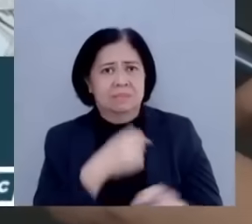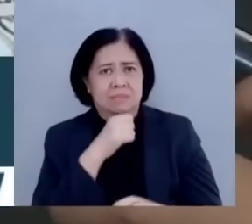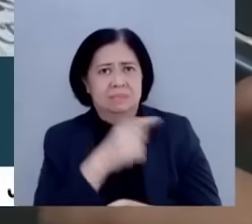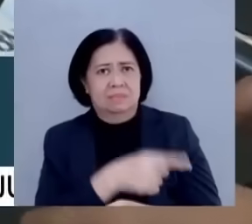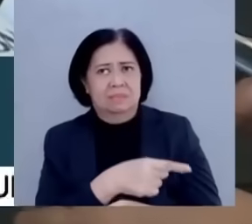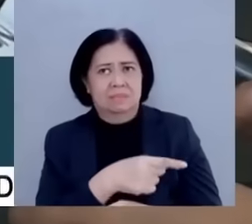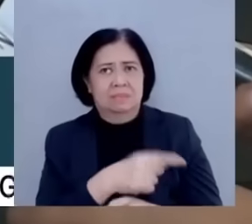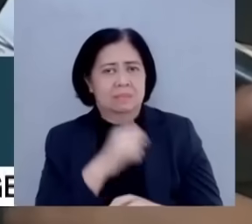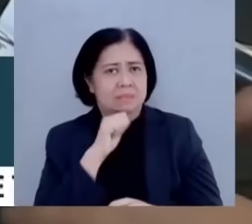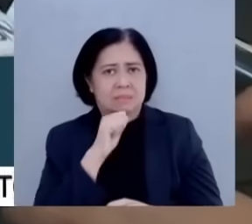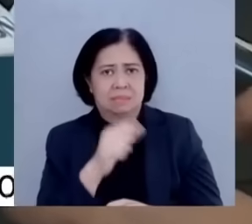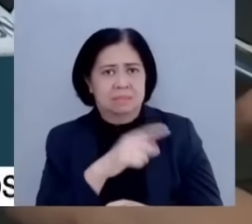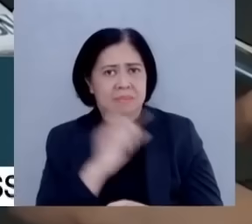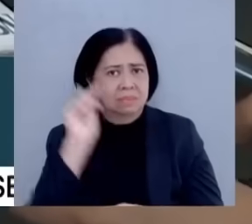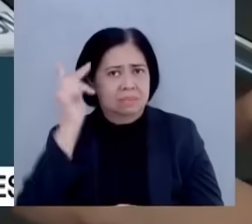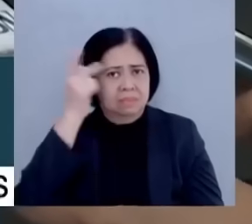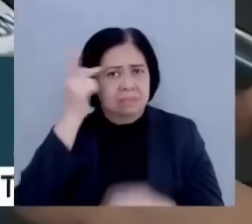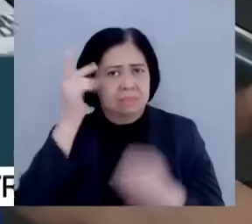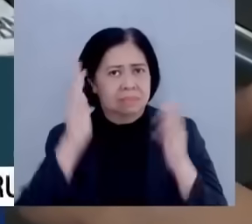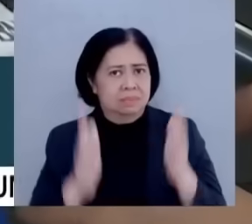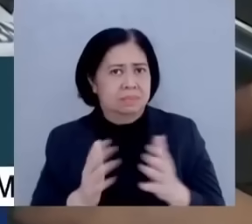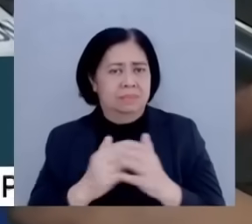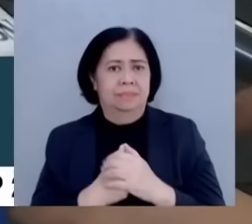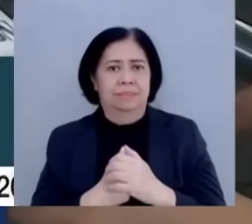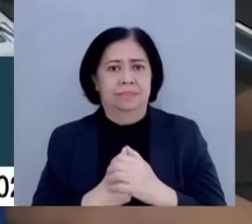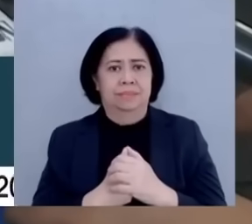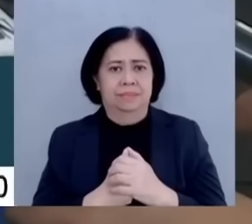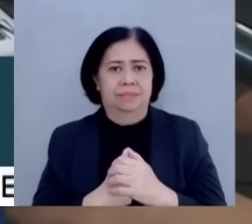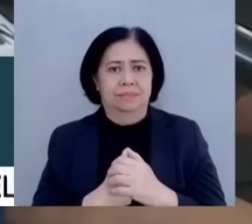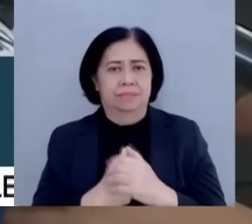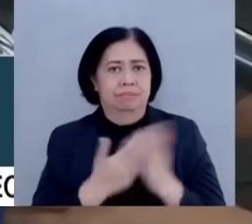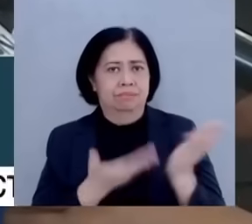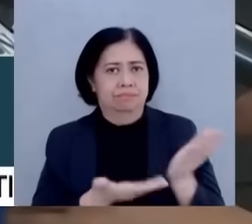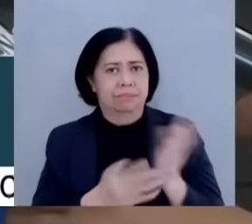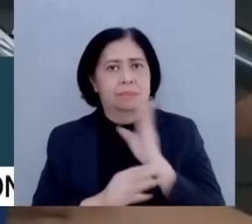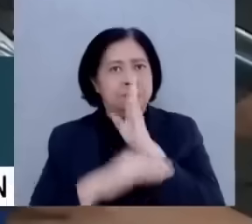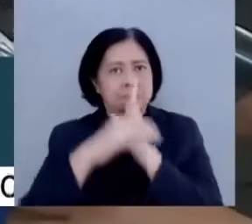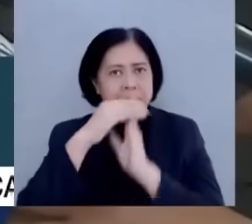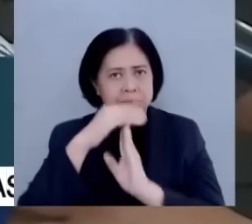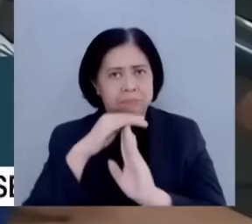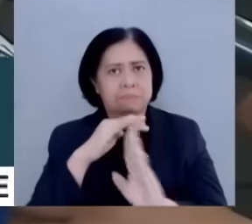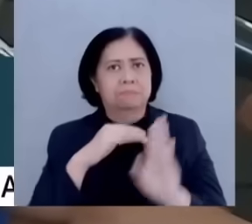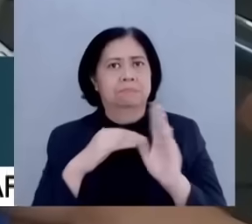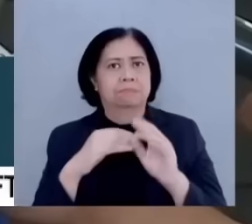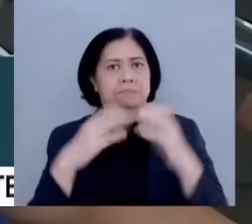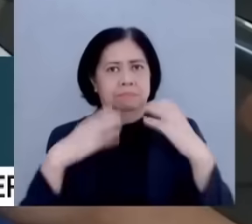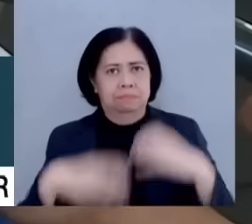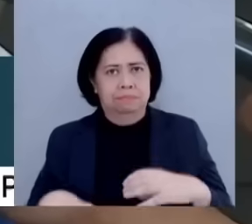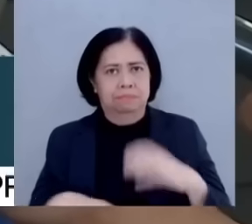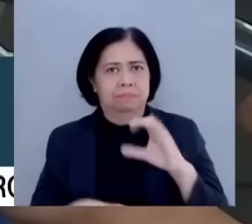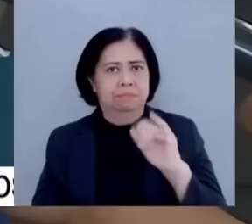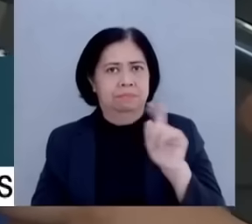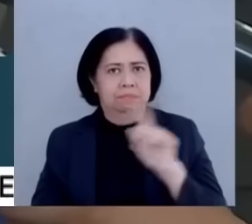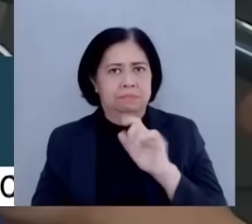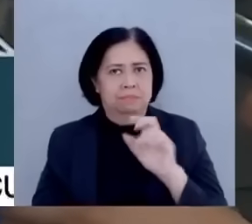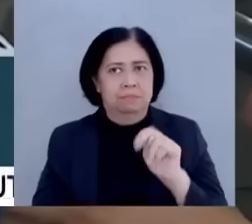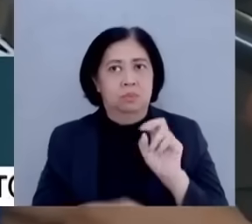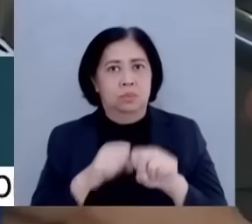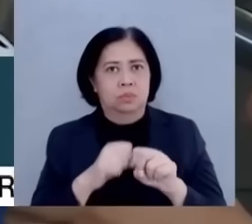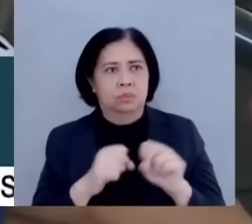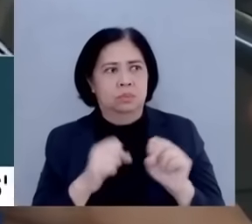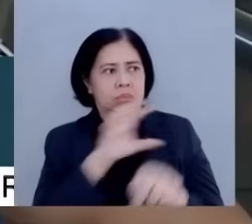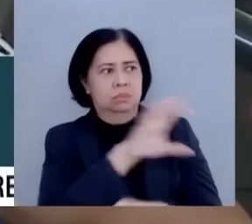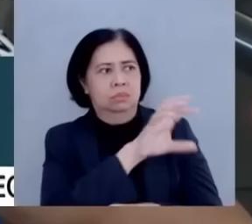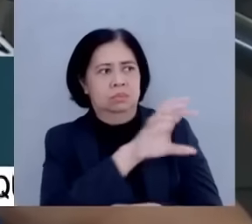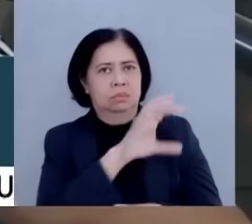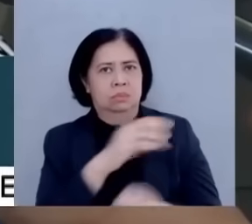They are not politicians. They are ordinary citizens. So, pag